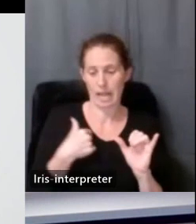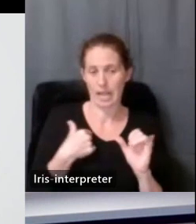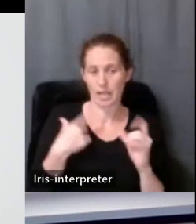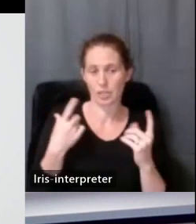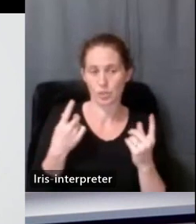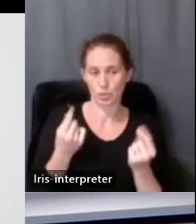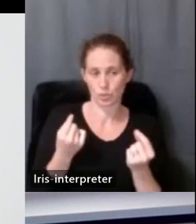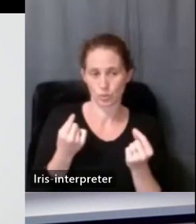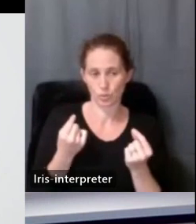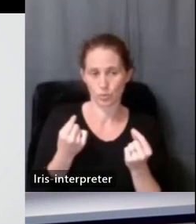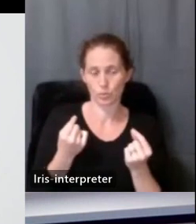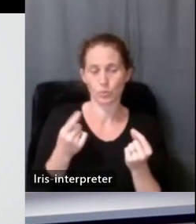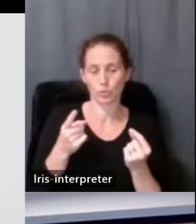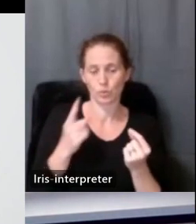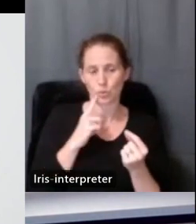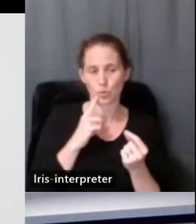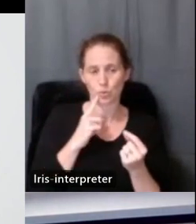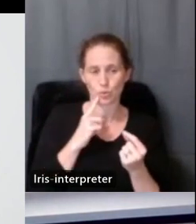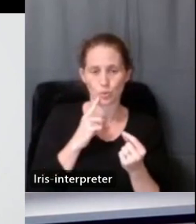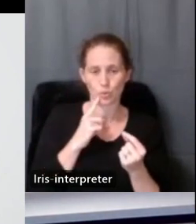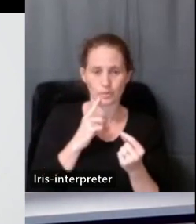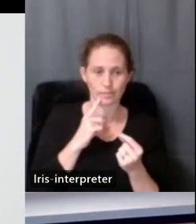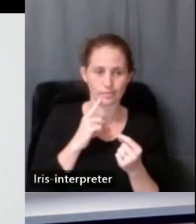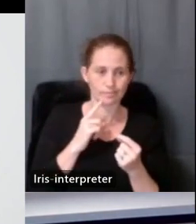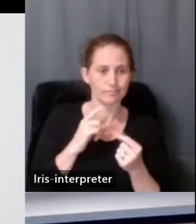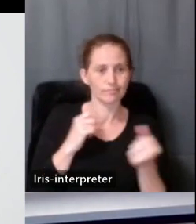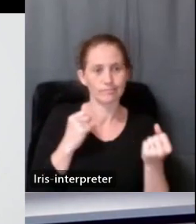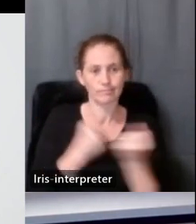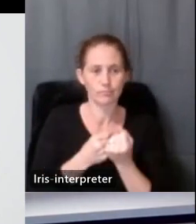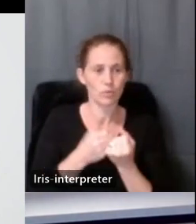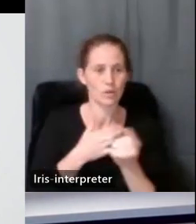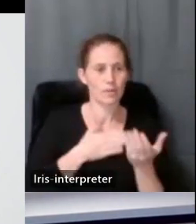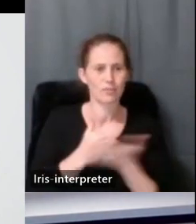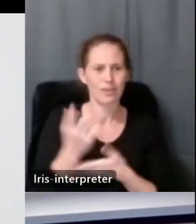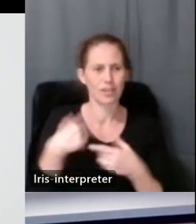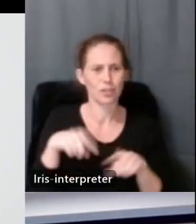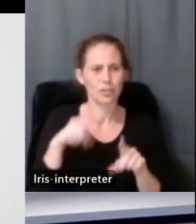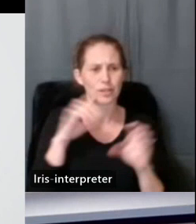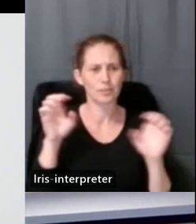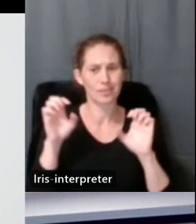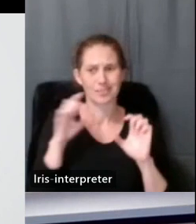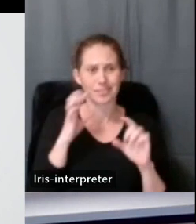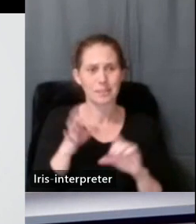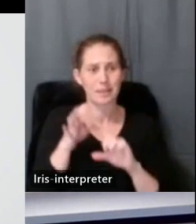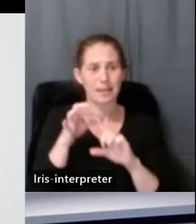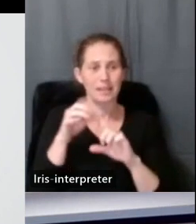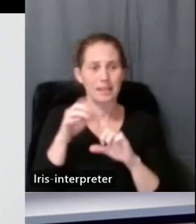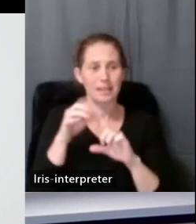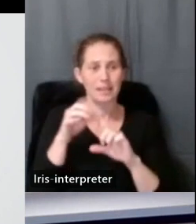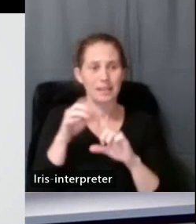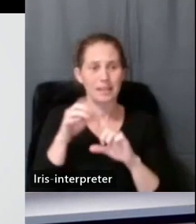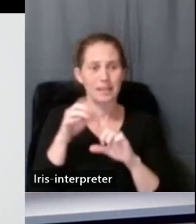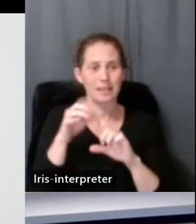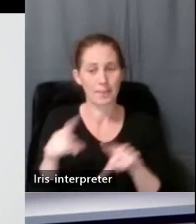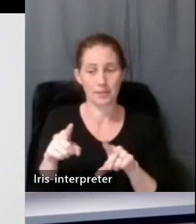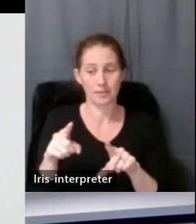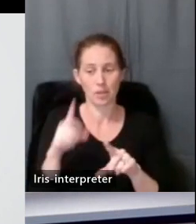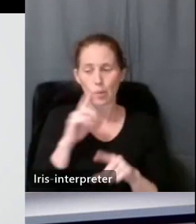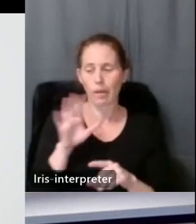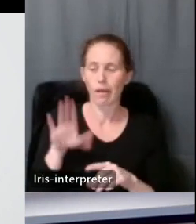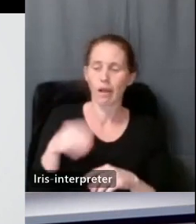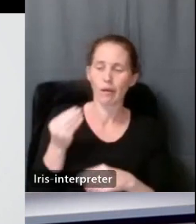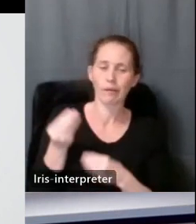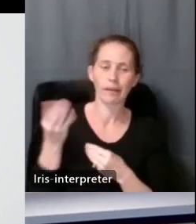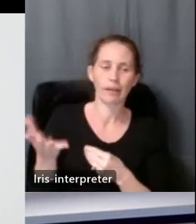in order to enforce my rights during an emergency, especially when a dispute arises? And we're just going to give you